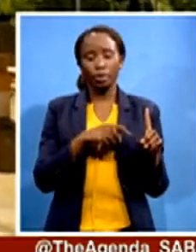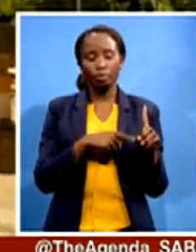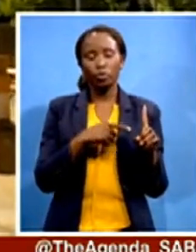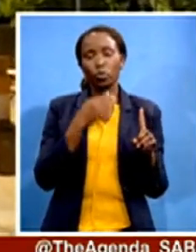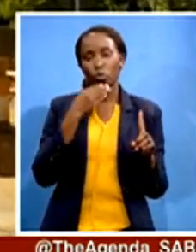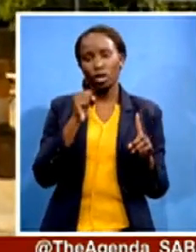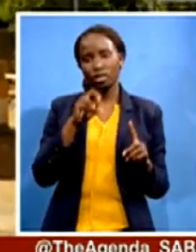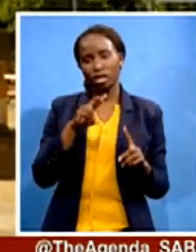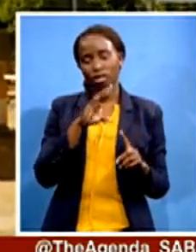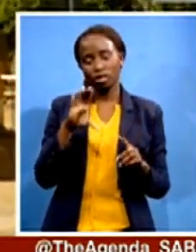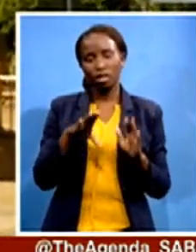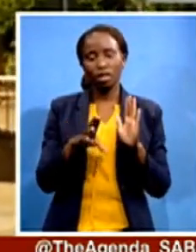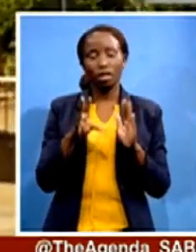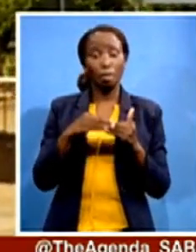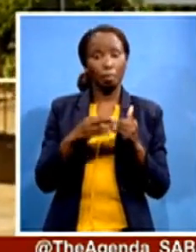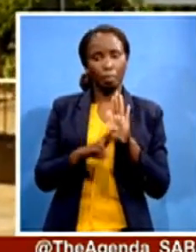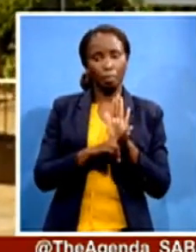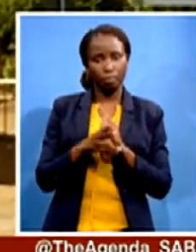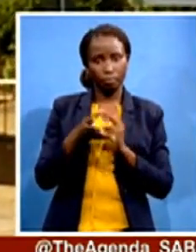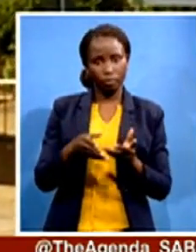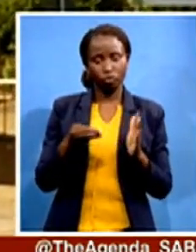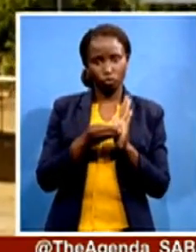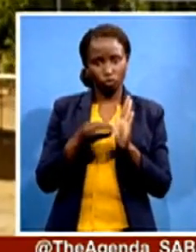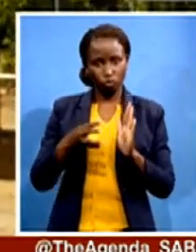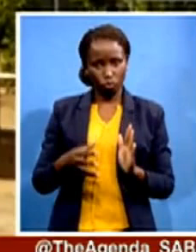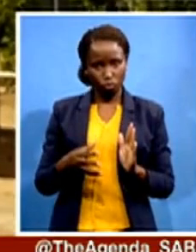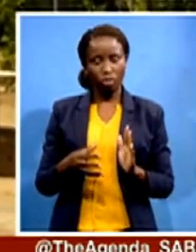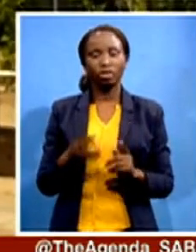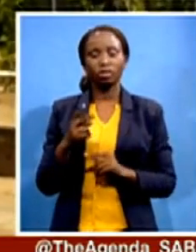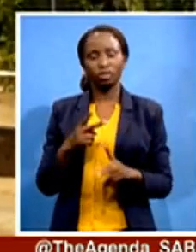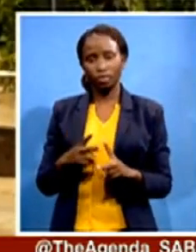even the Alice campus, they've also downed tools there due to the same matters.